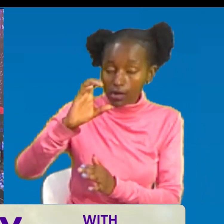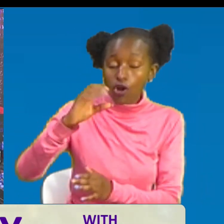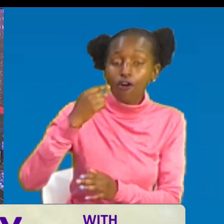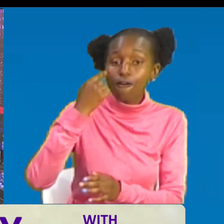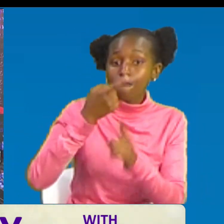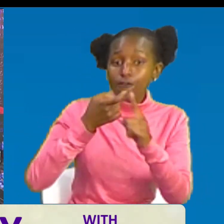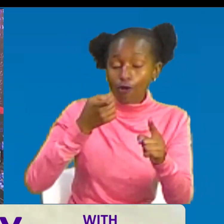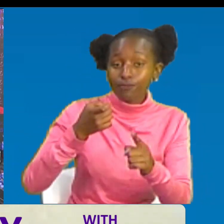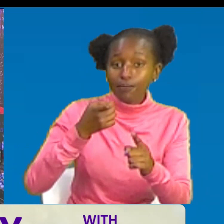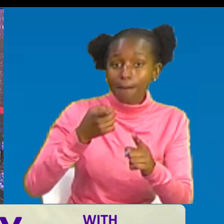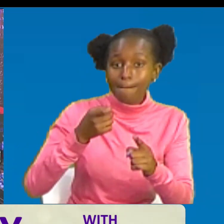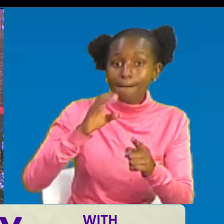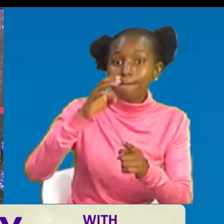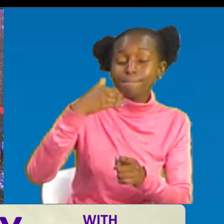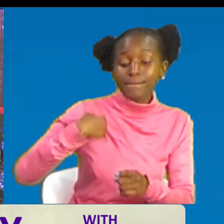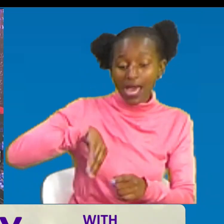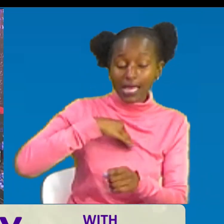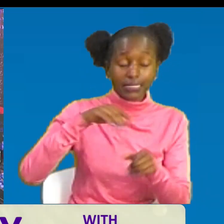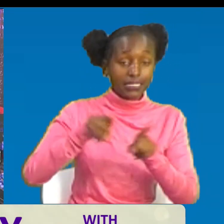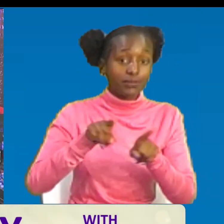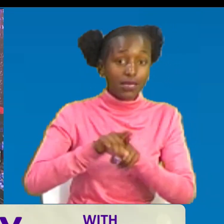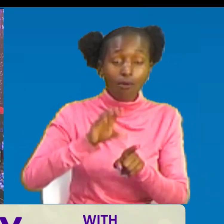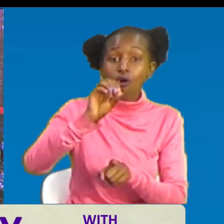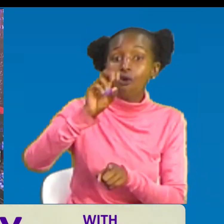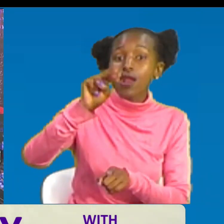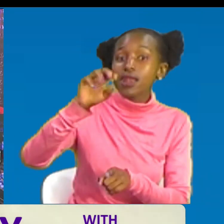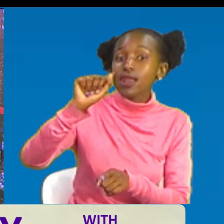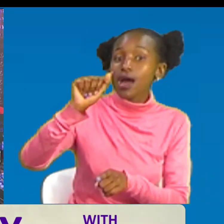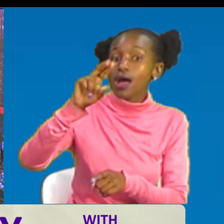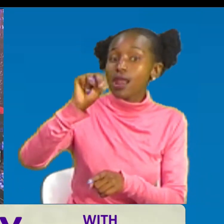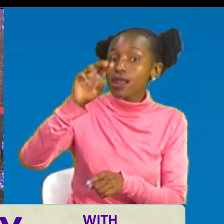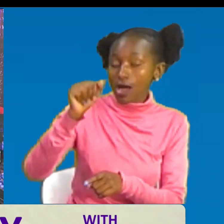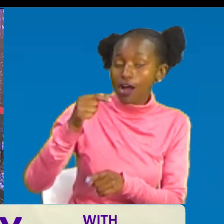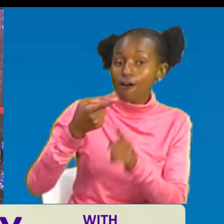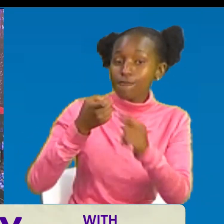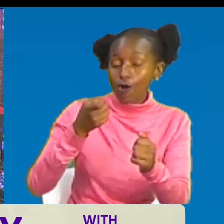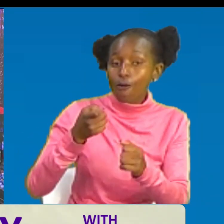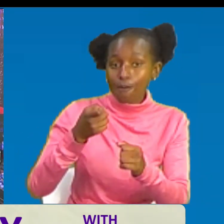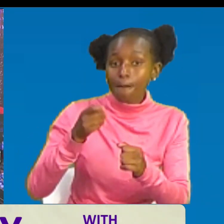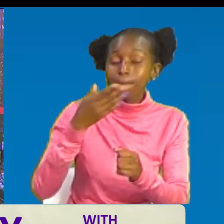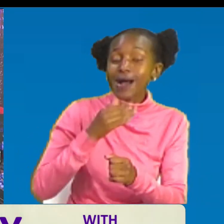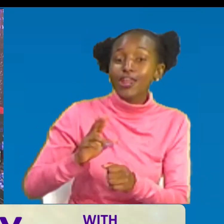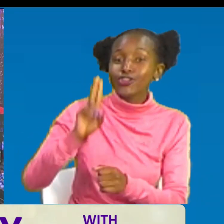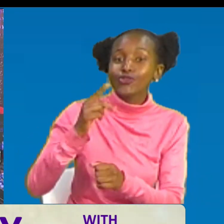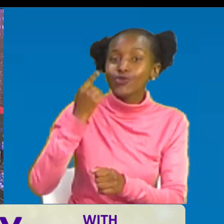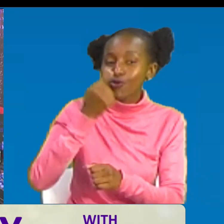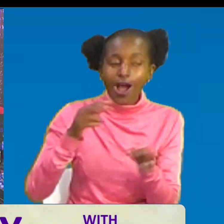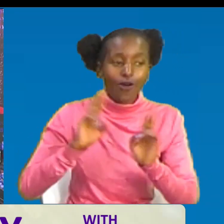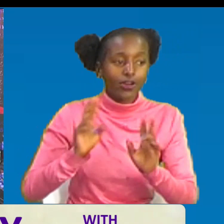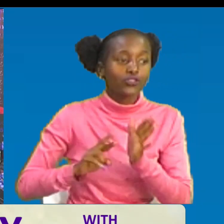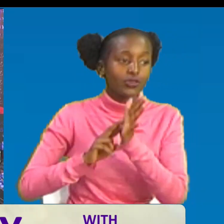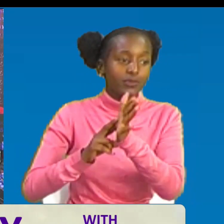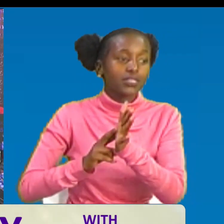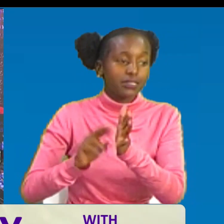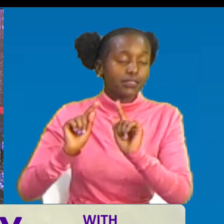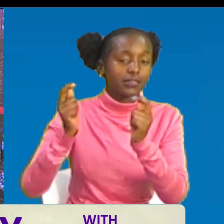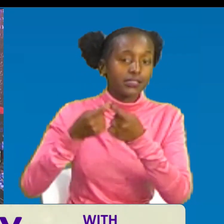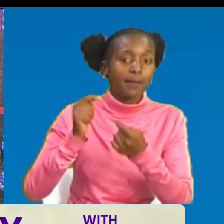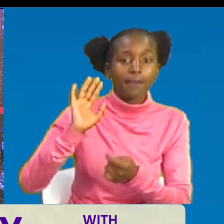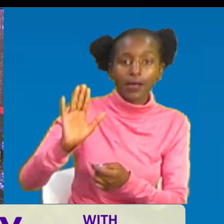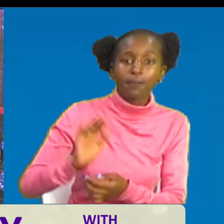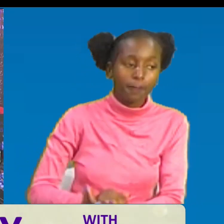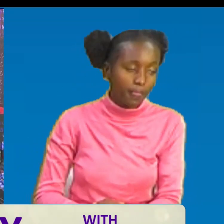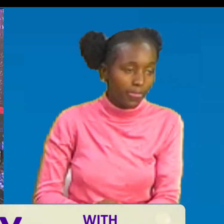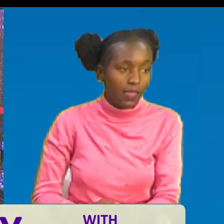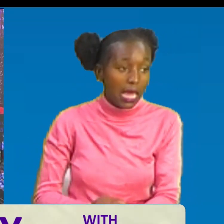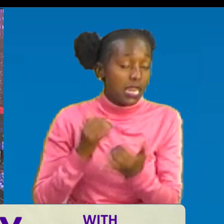there. Andre Onana from Manchester United will be looking to come and get win this side as far as Cameroon is concerned. He's